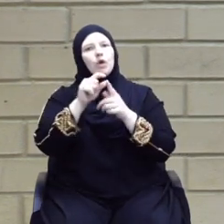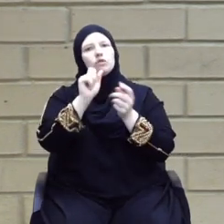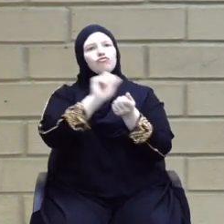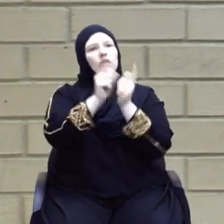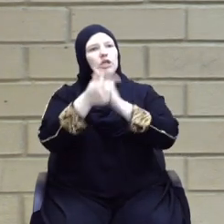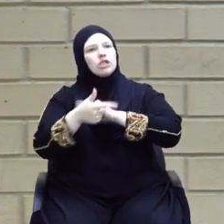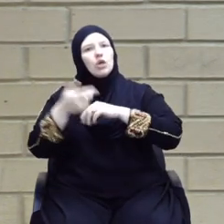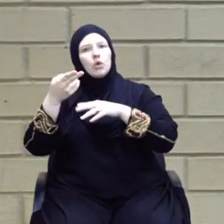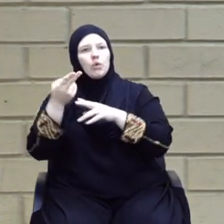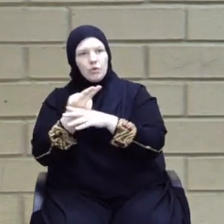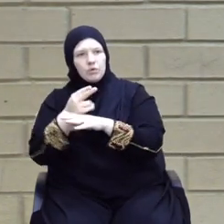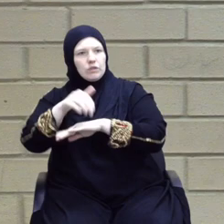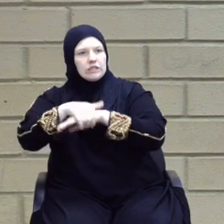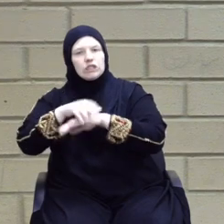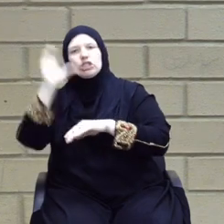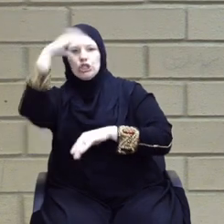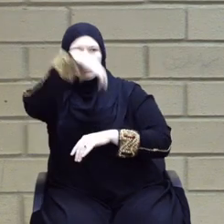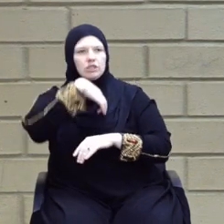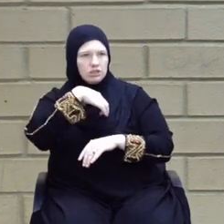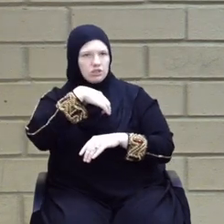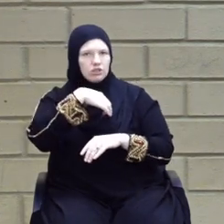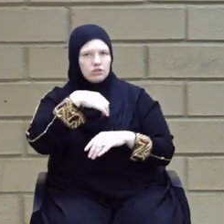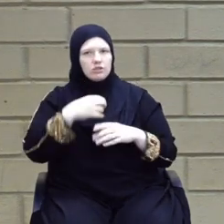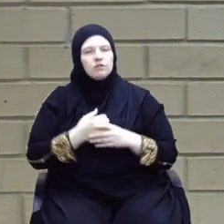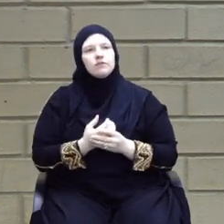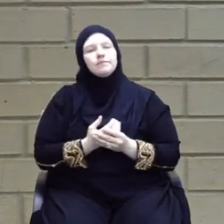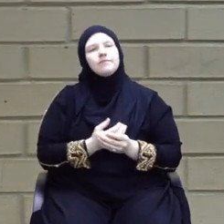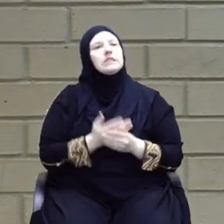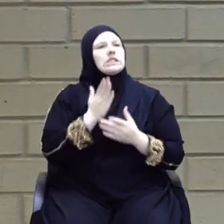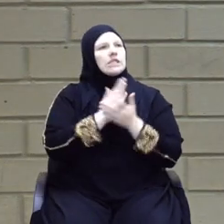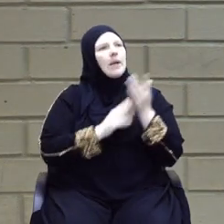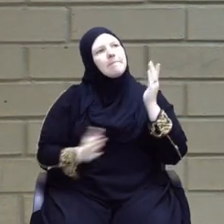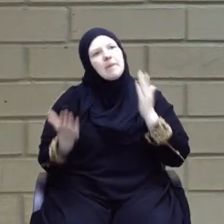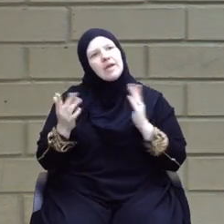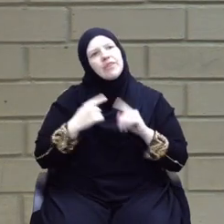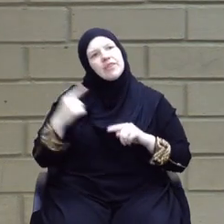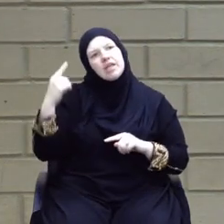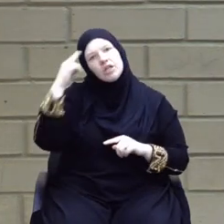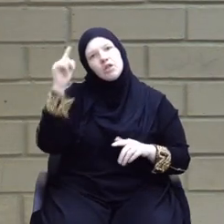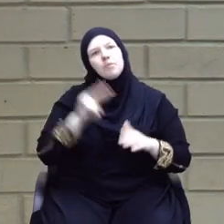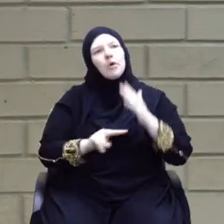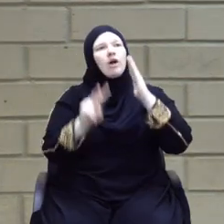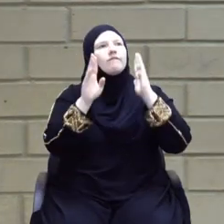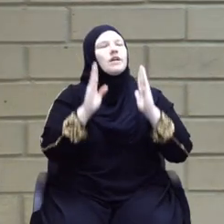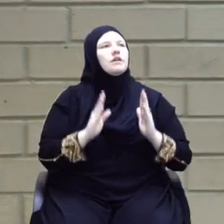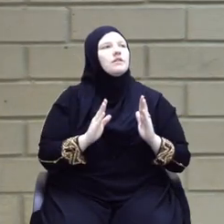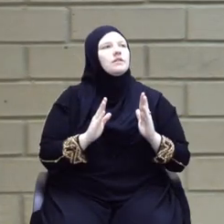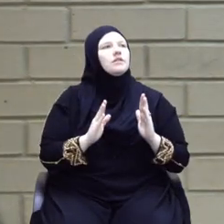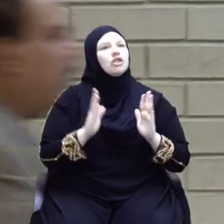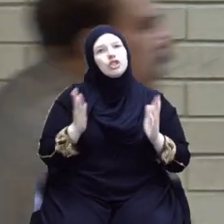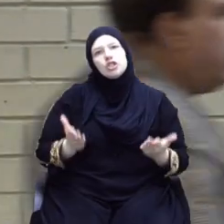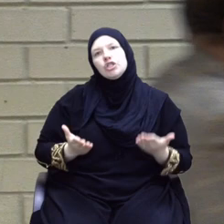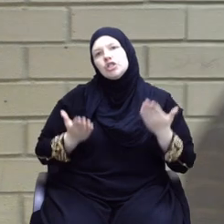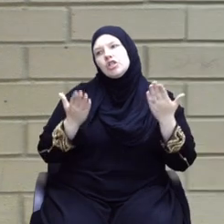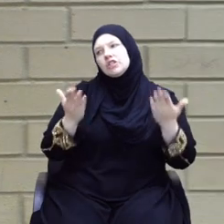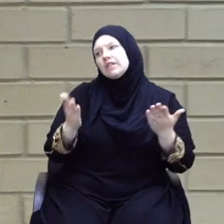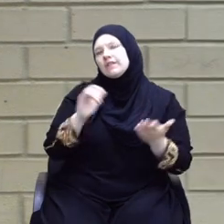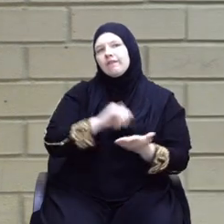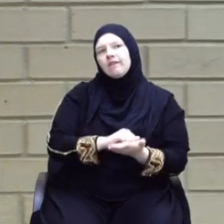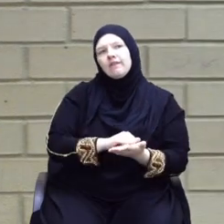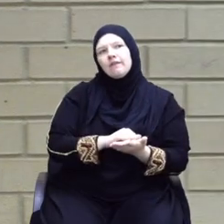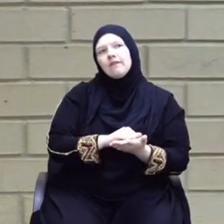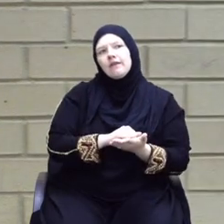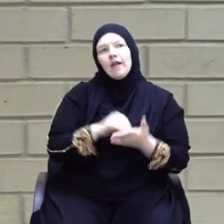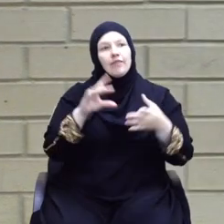used and the connotation of the hadith. Some might think that the Prophet is suggesting that